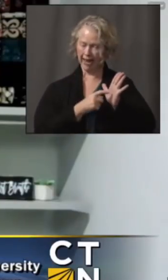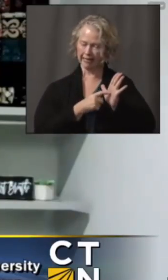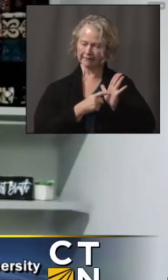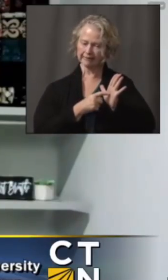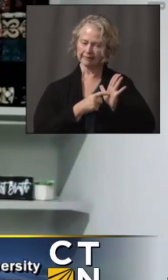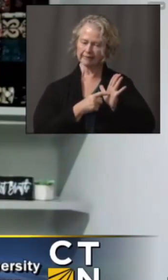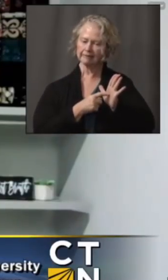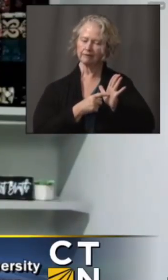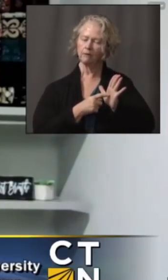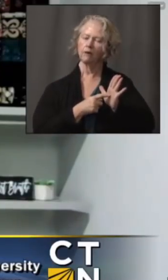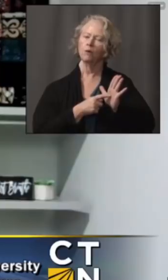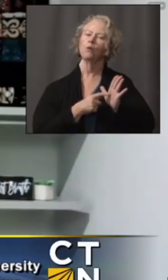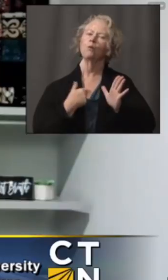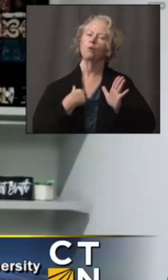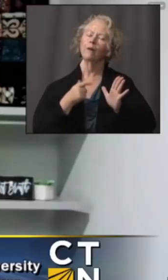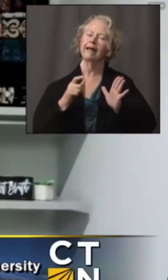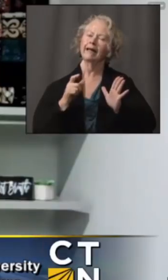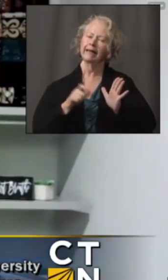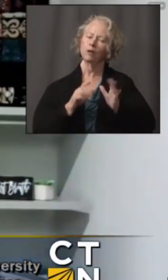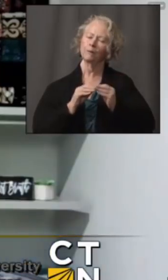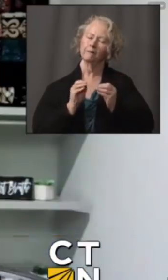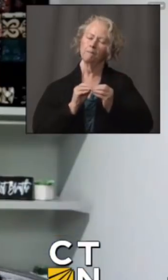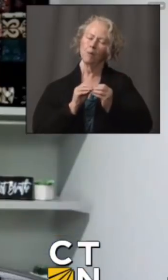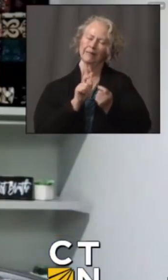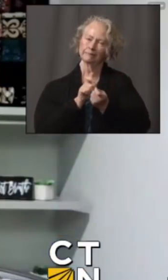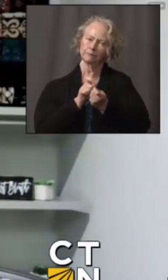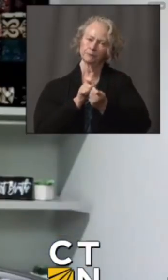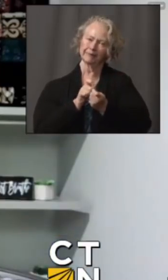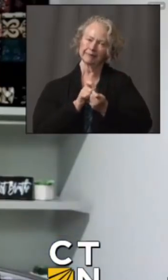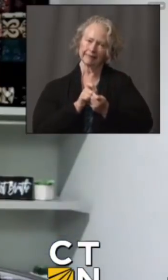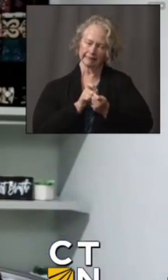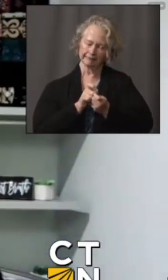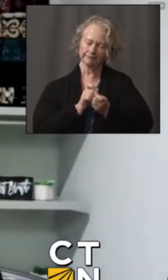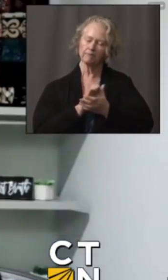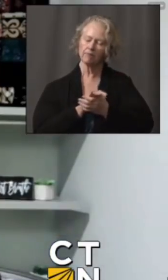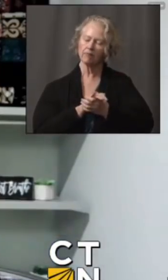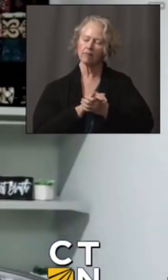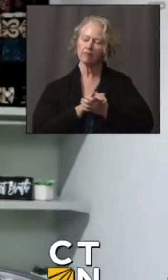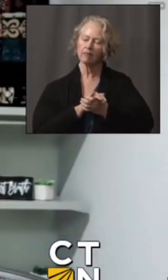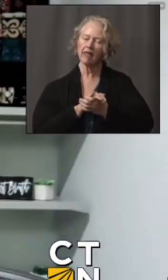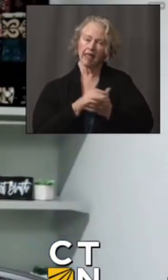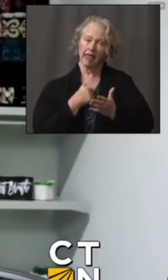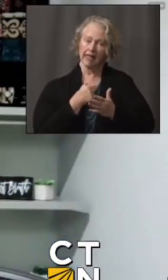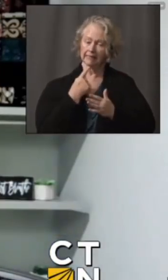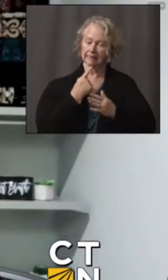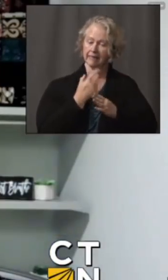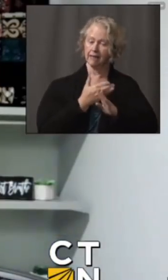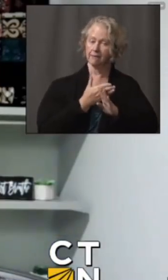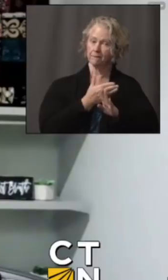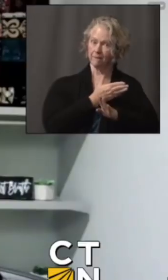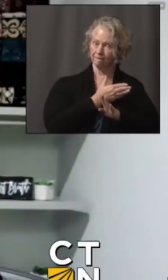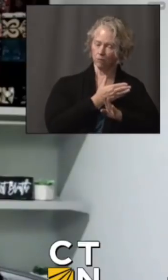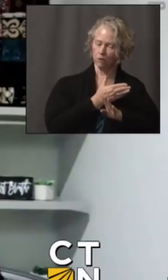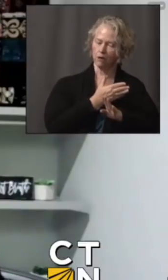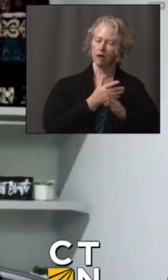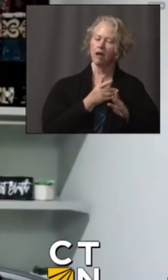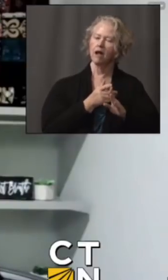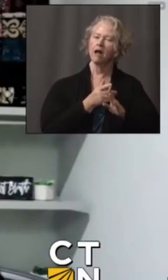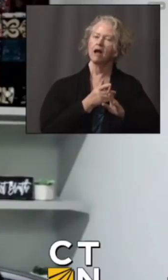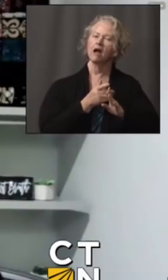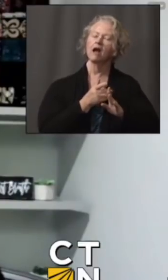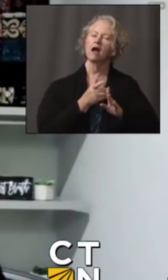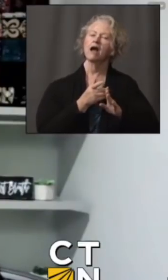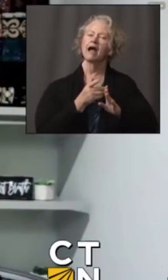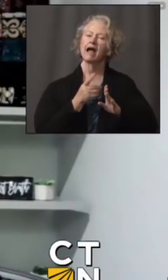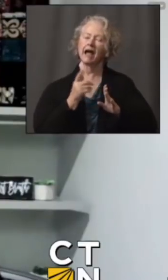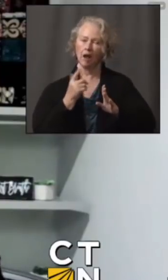need for precision, right? I mean, you know, as I sort of said before in the remarks, there will be dials